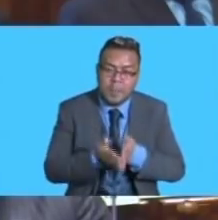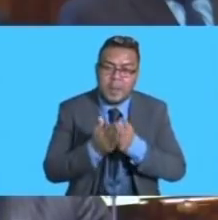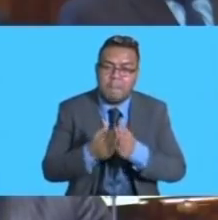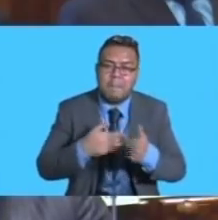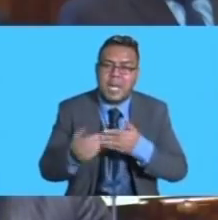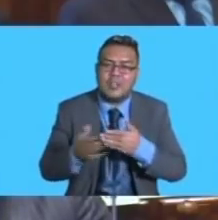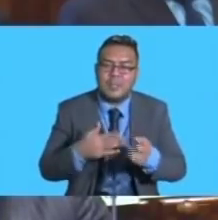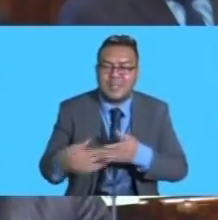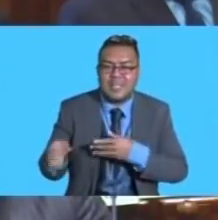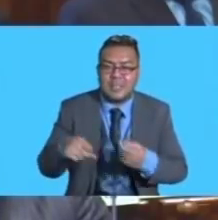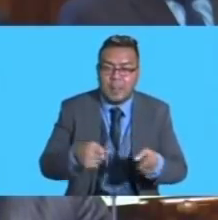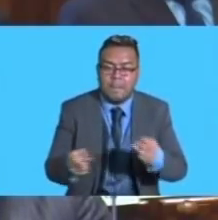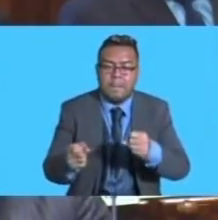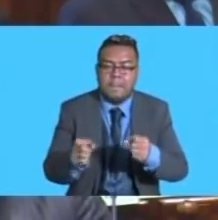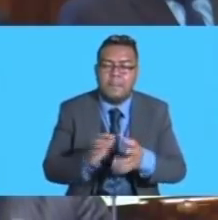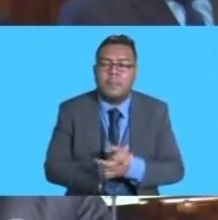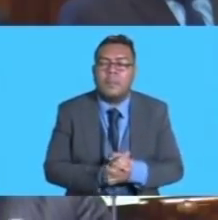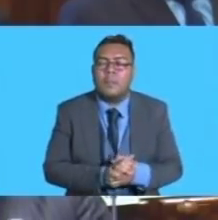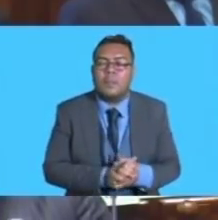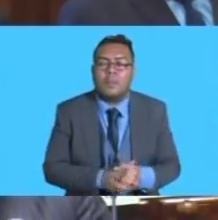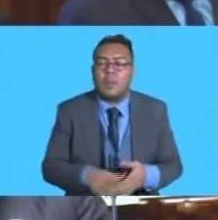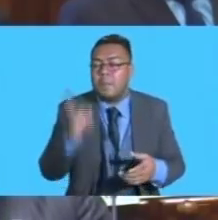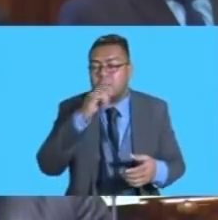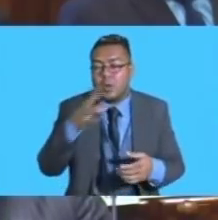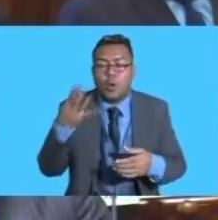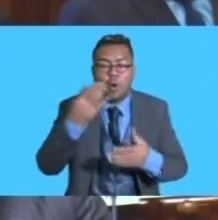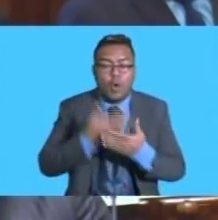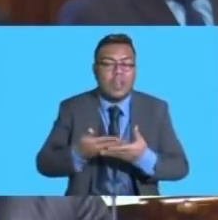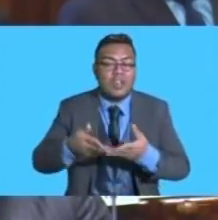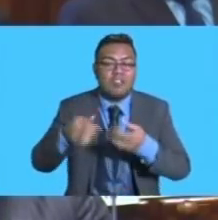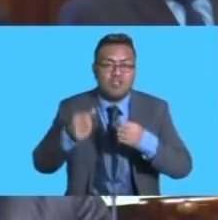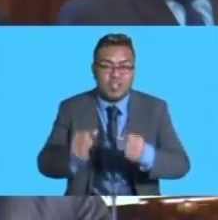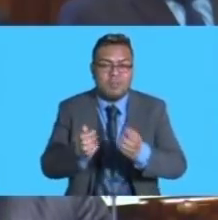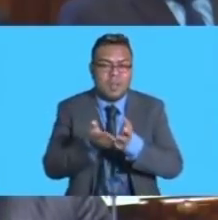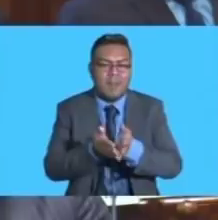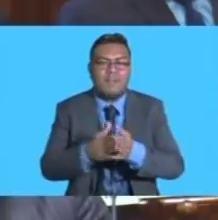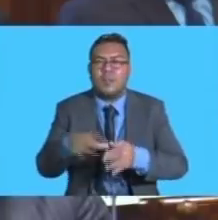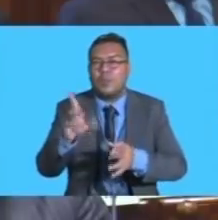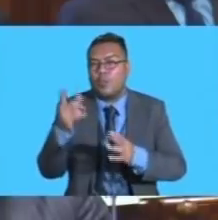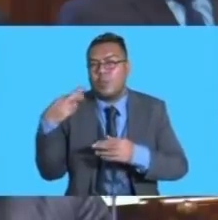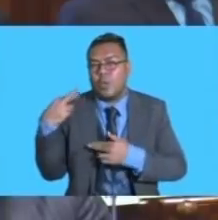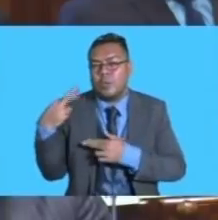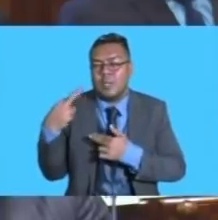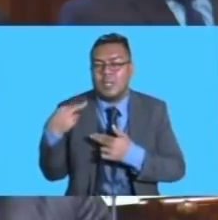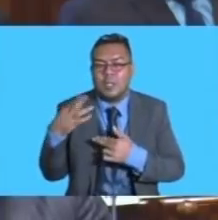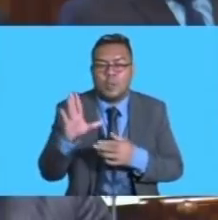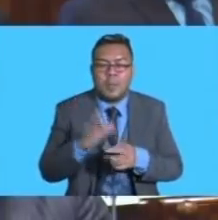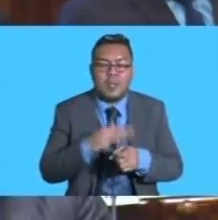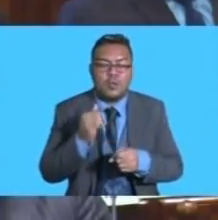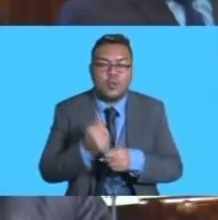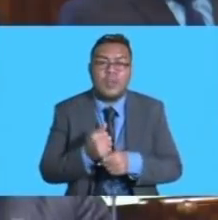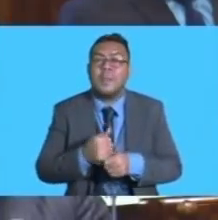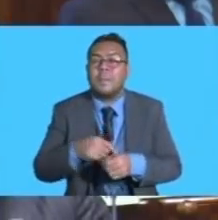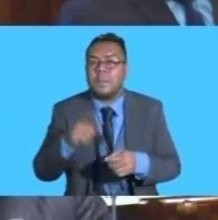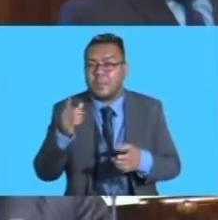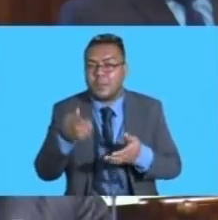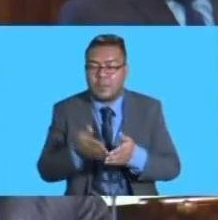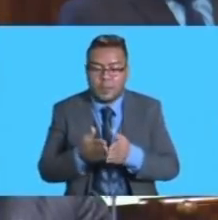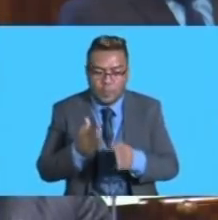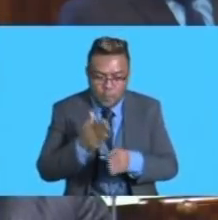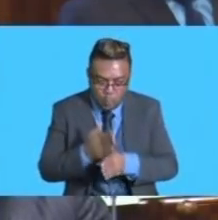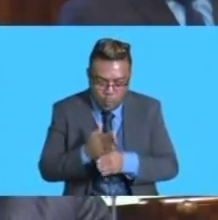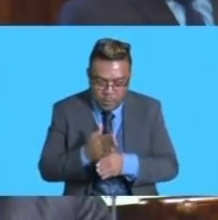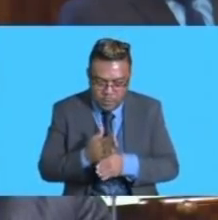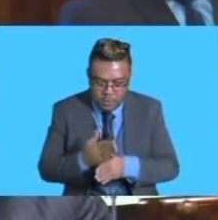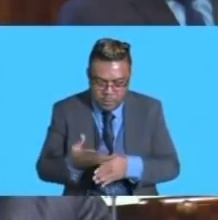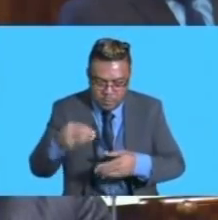itself, the master of the ship, and the people on the ship, they have certain responsibilities to make sure the ship is working safely within